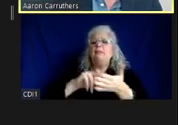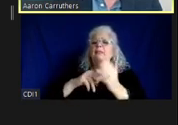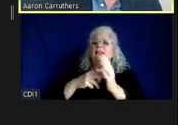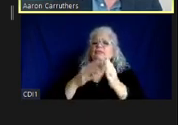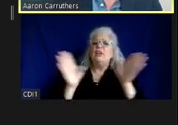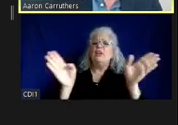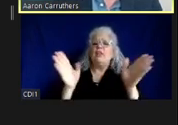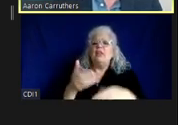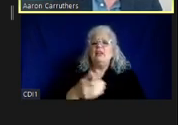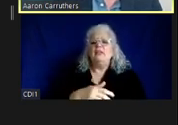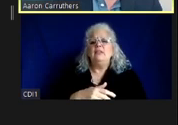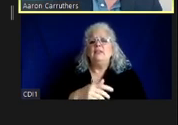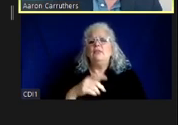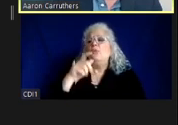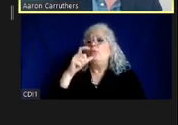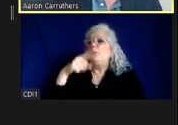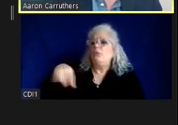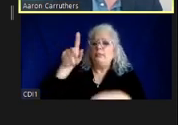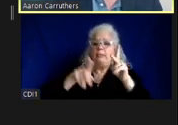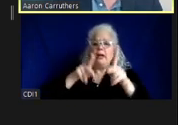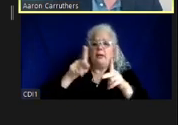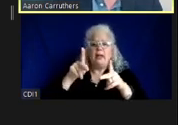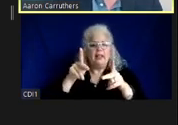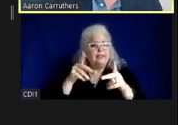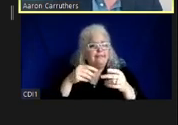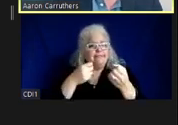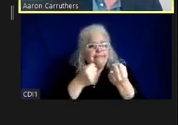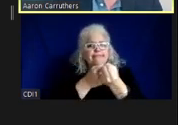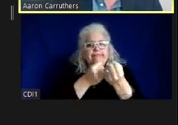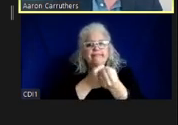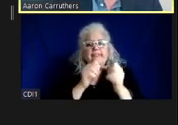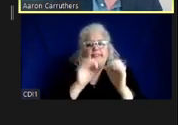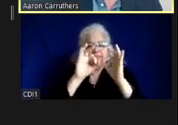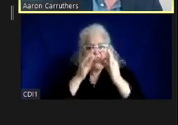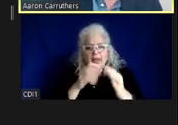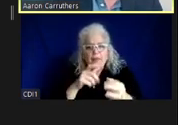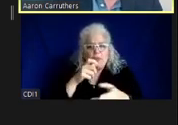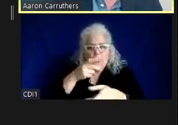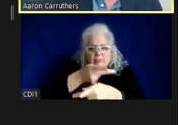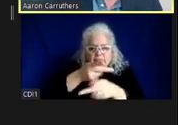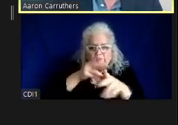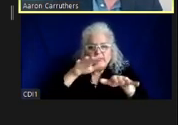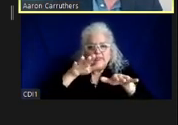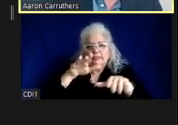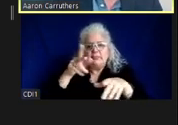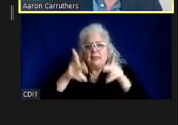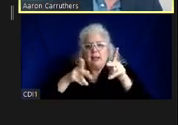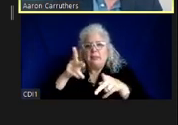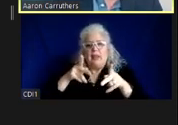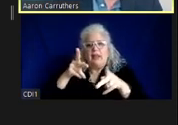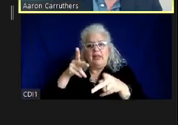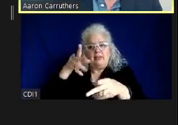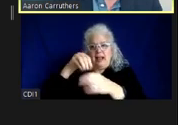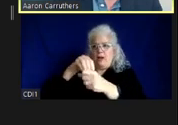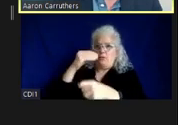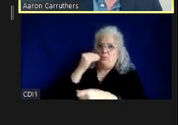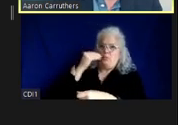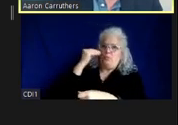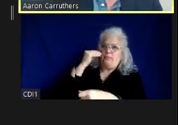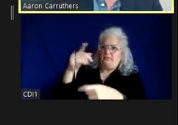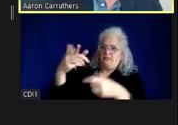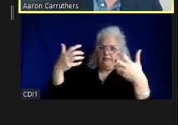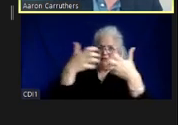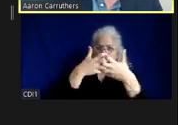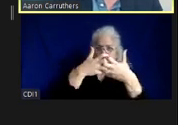that fits that description. So the Department of Social Services has released a letter to help those who are giving in IHSS